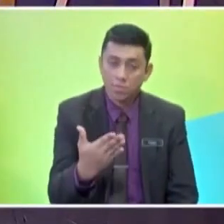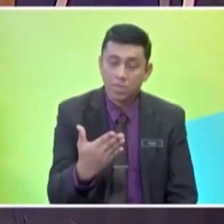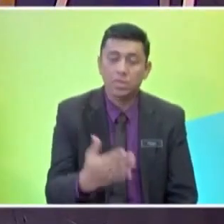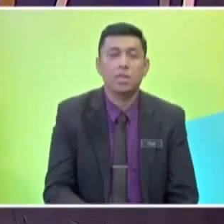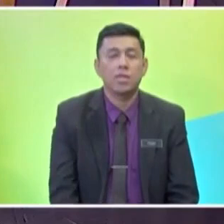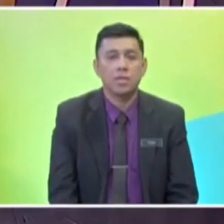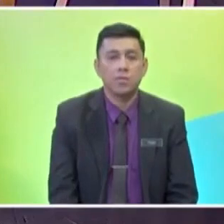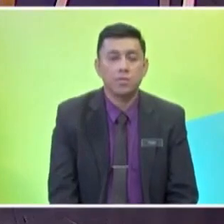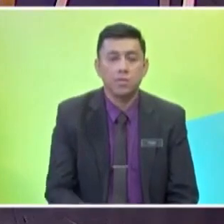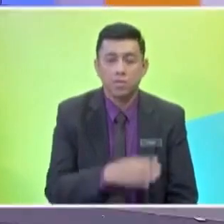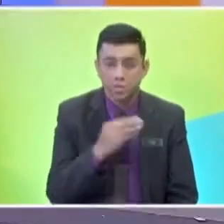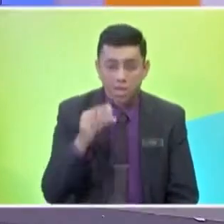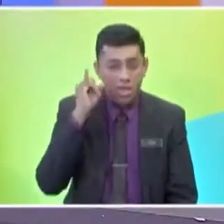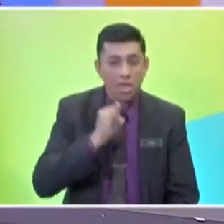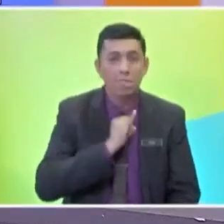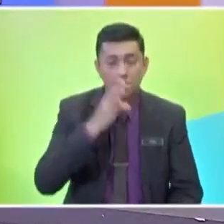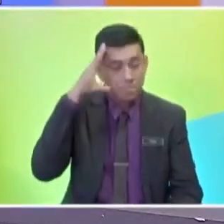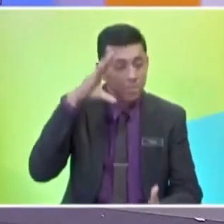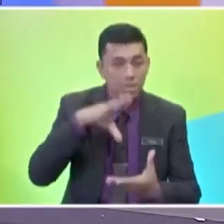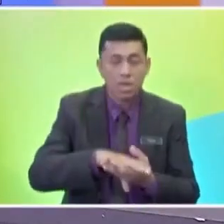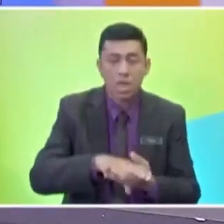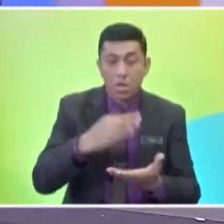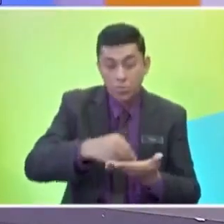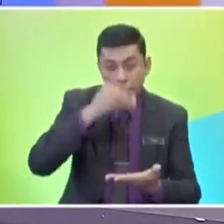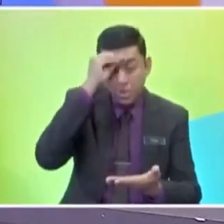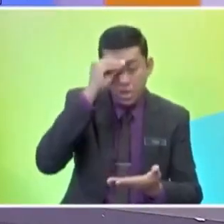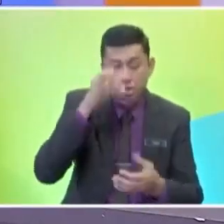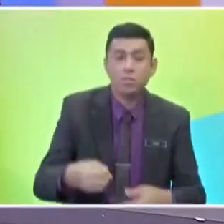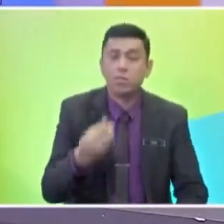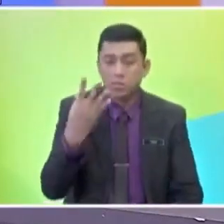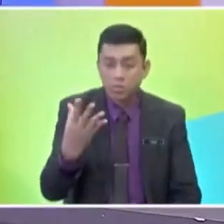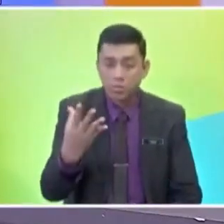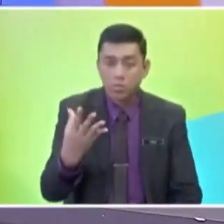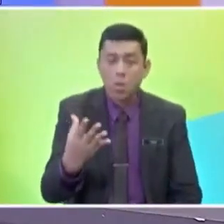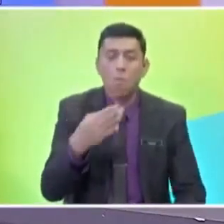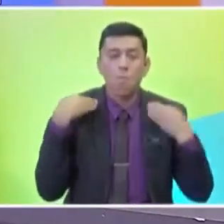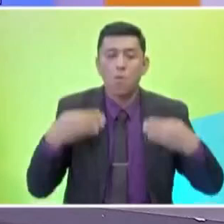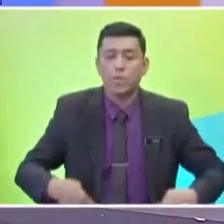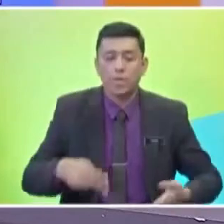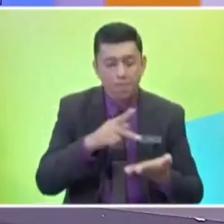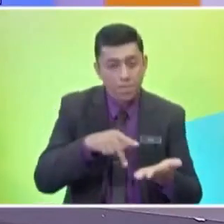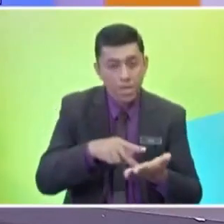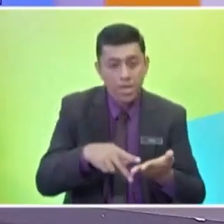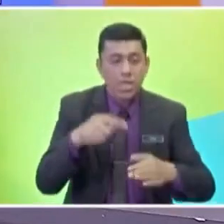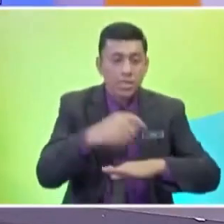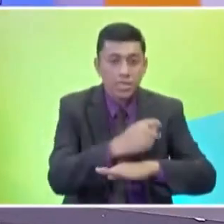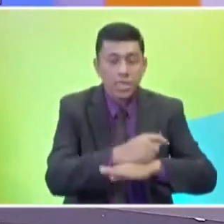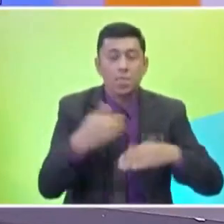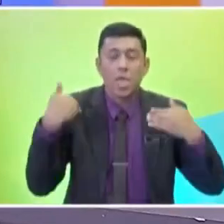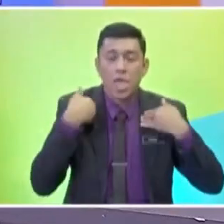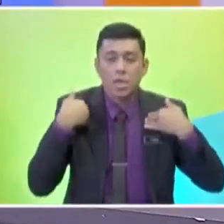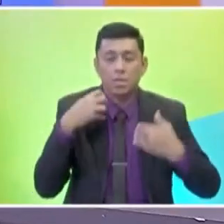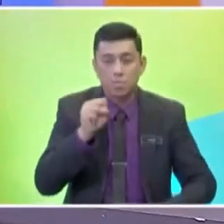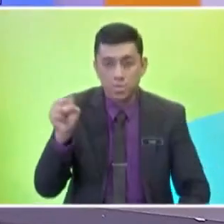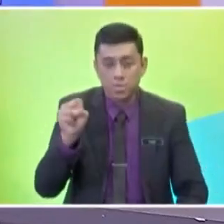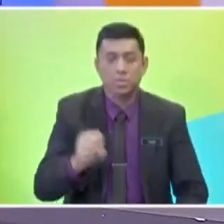segment. And I believe pupils out there already learn how to distinguish the body parts of tame animals that we have discovered earlier